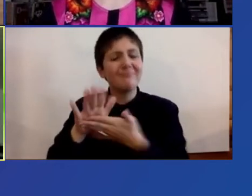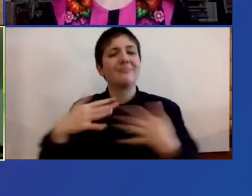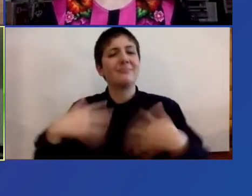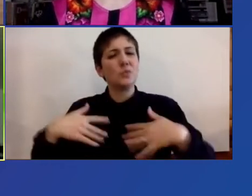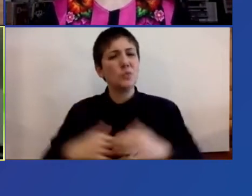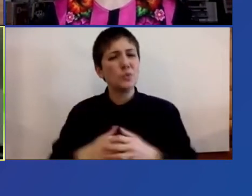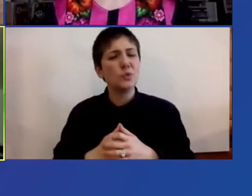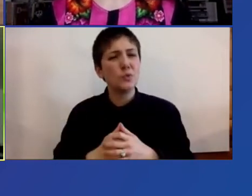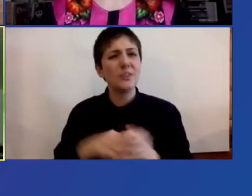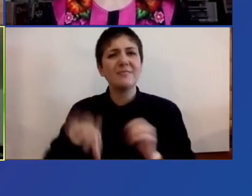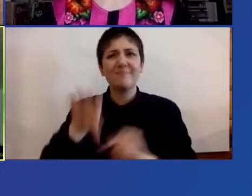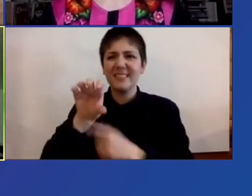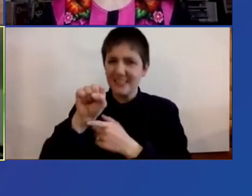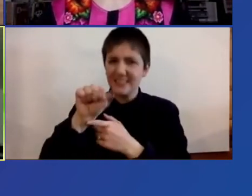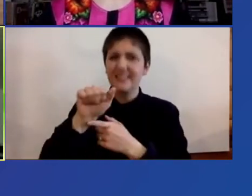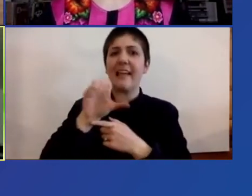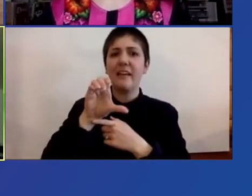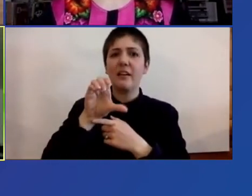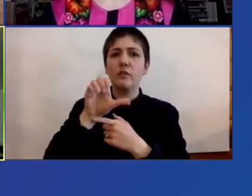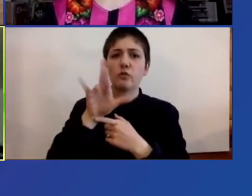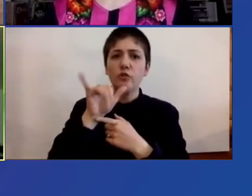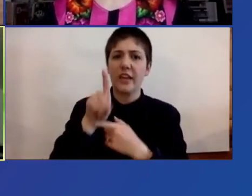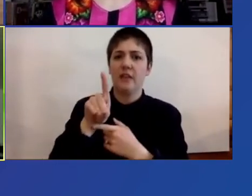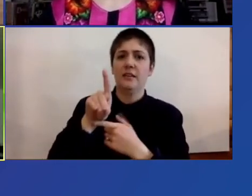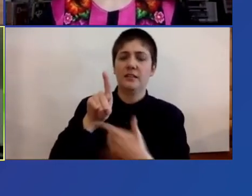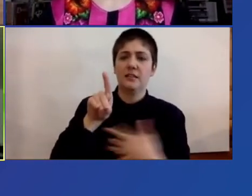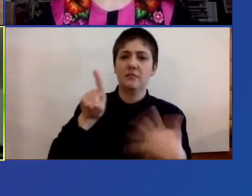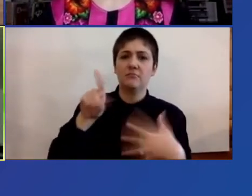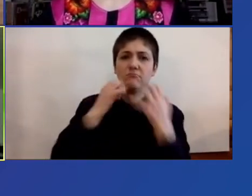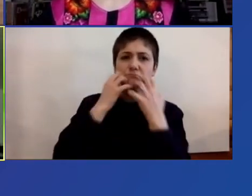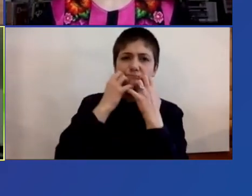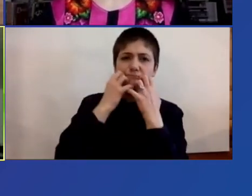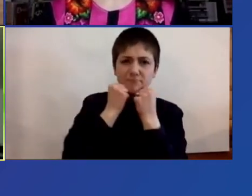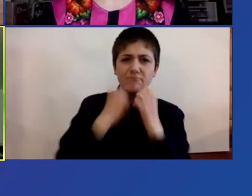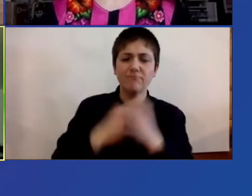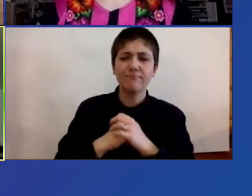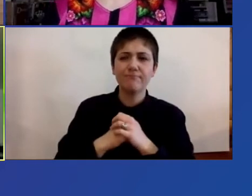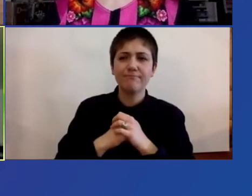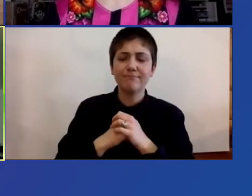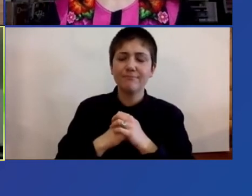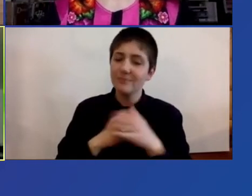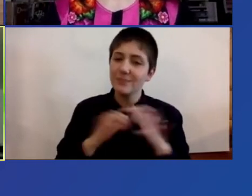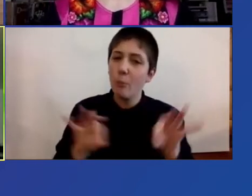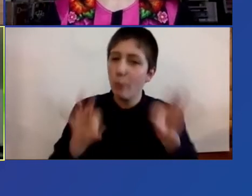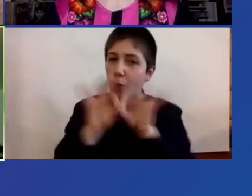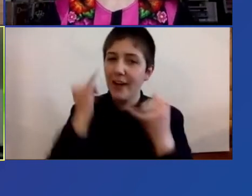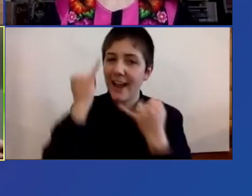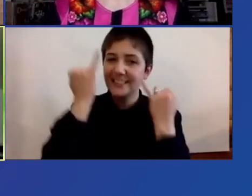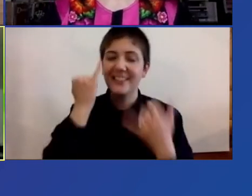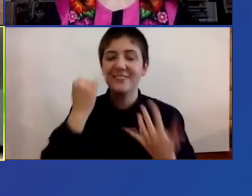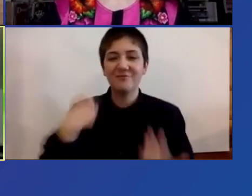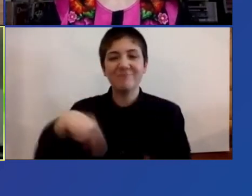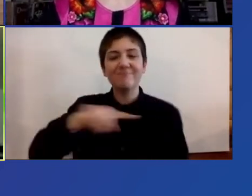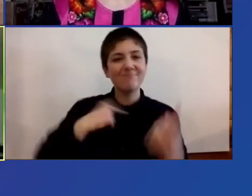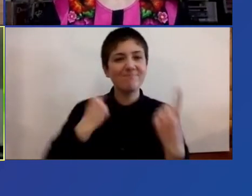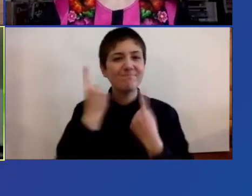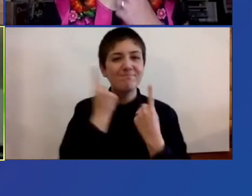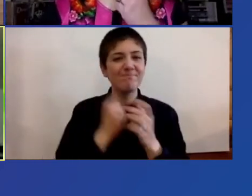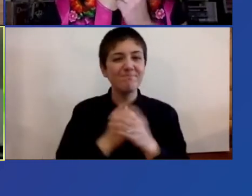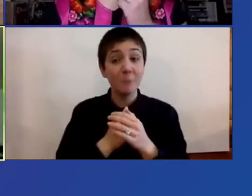I think that's a really important idea for us all to think about. But let's see, who else has